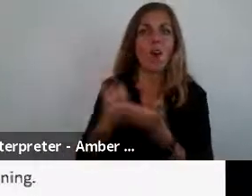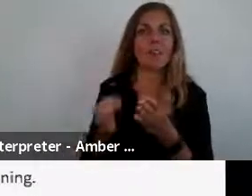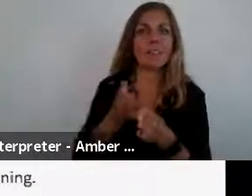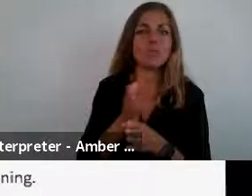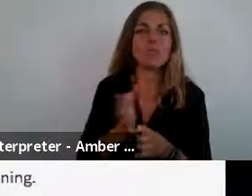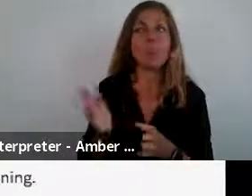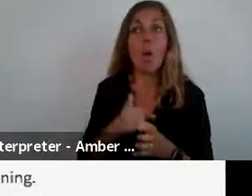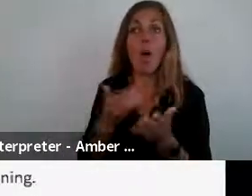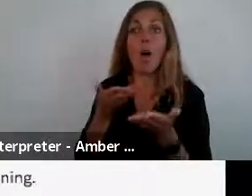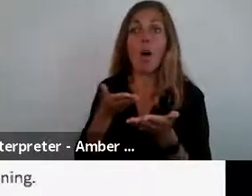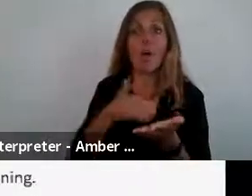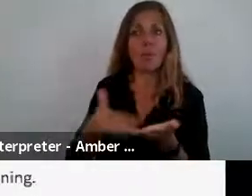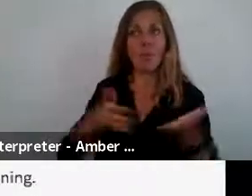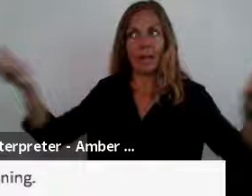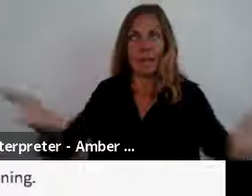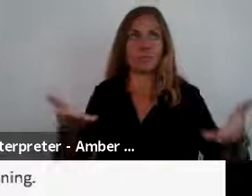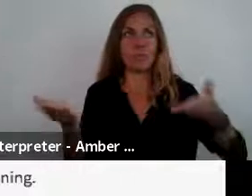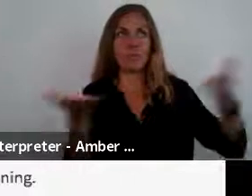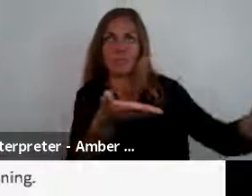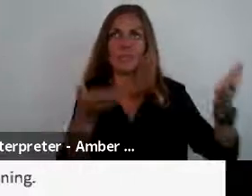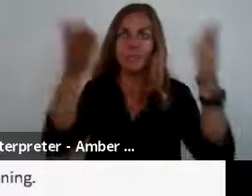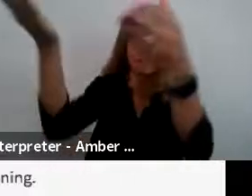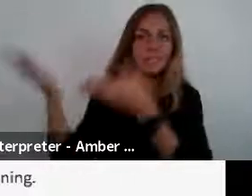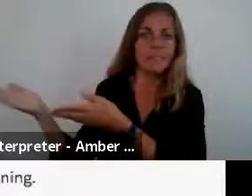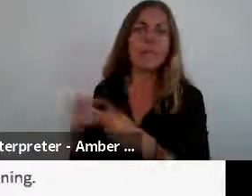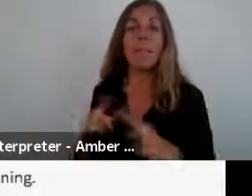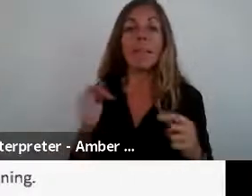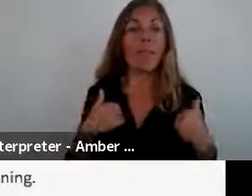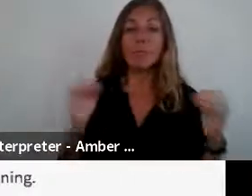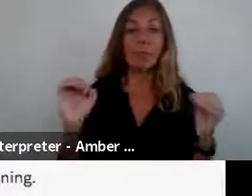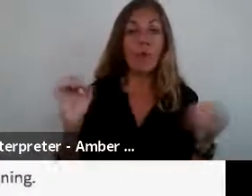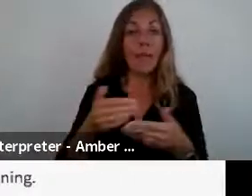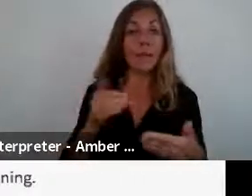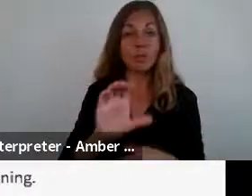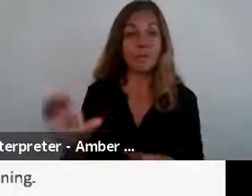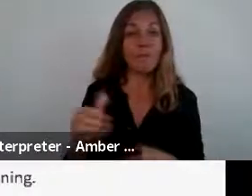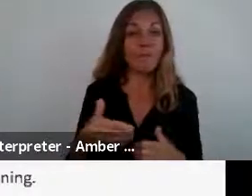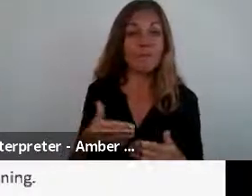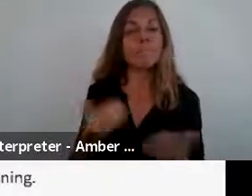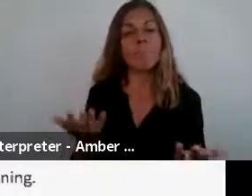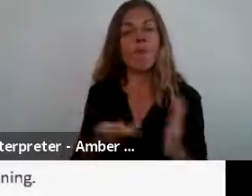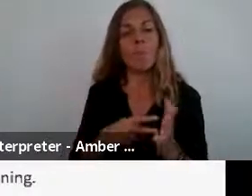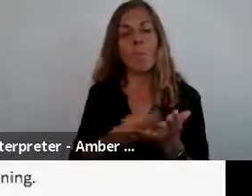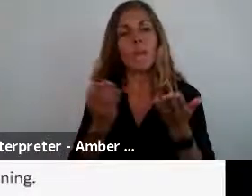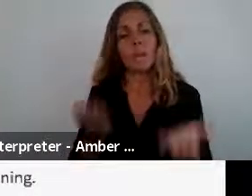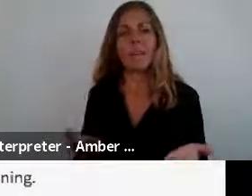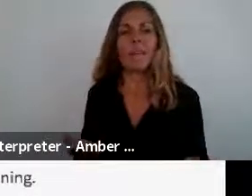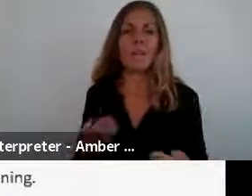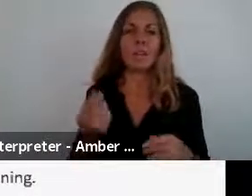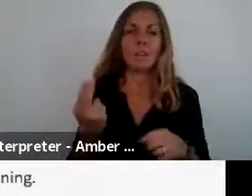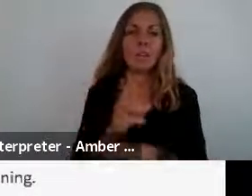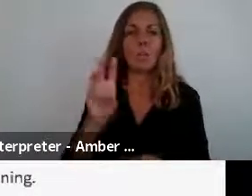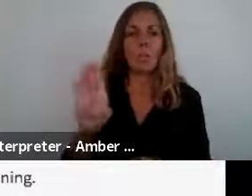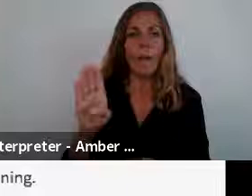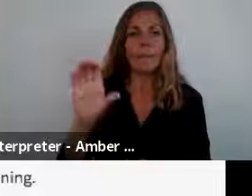other people's videos, and if they aren't pre-captioned, we often direct people to use a platform like Web Captioner because it's